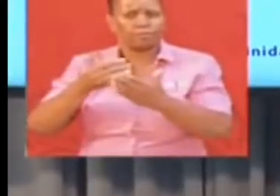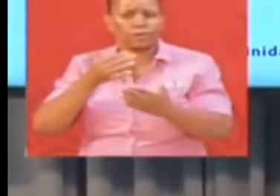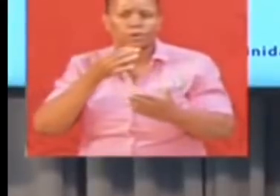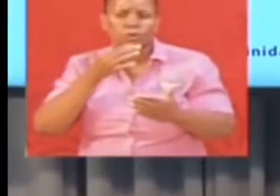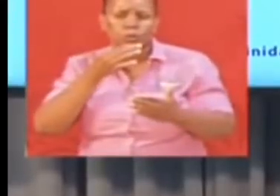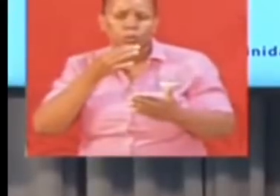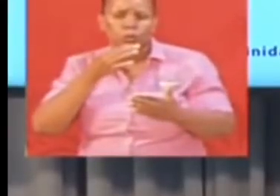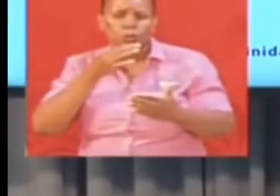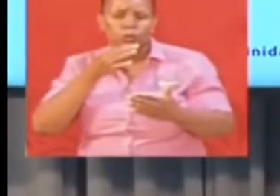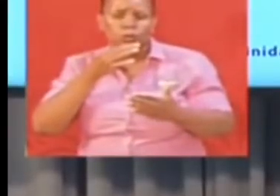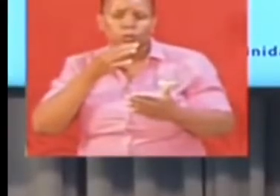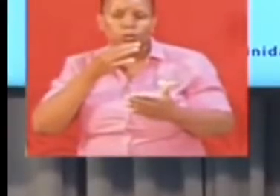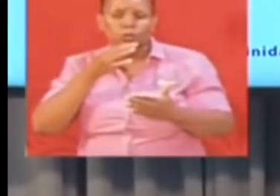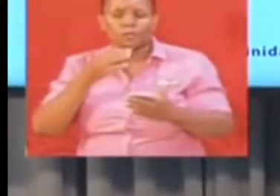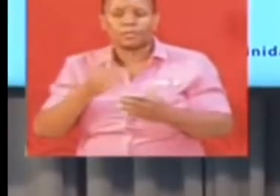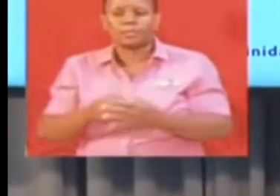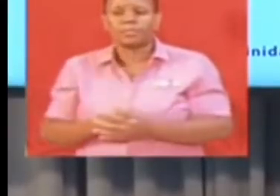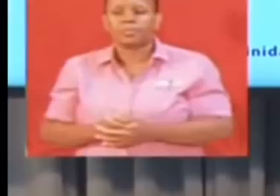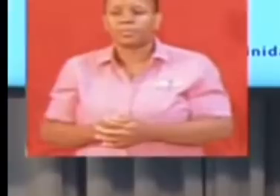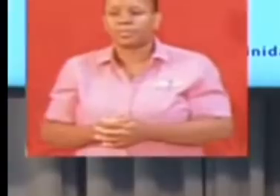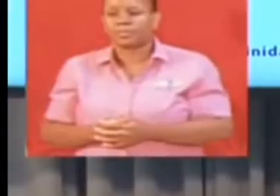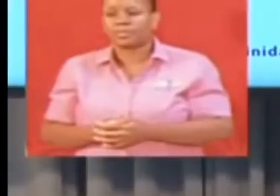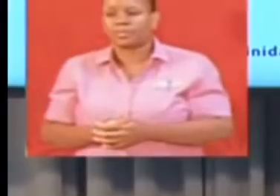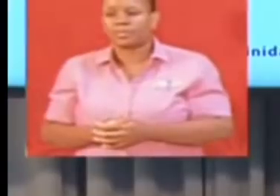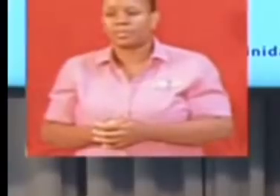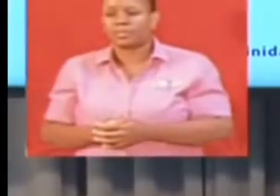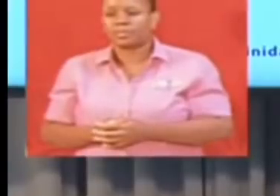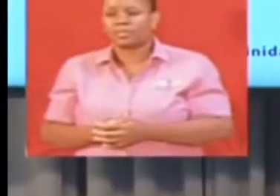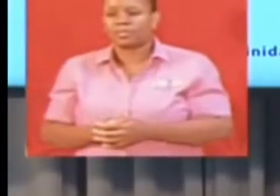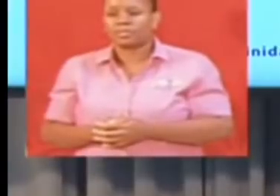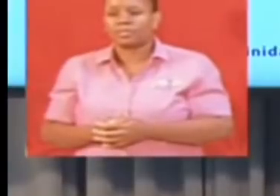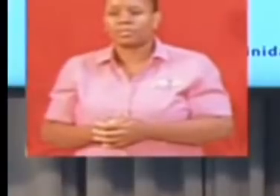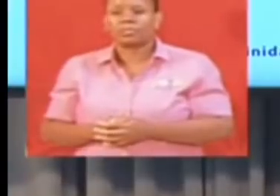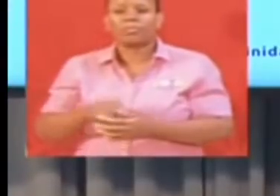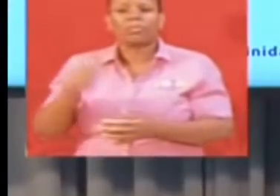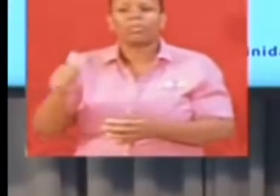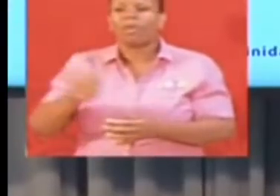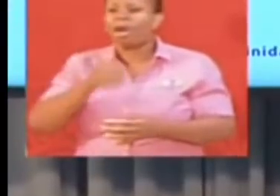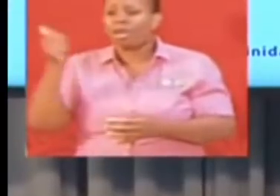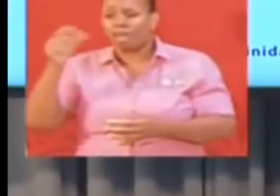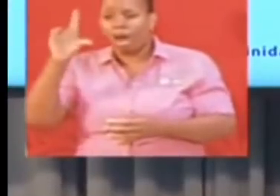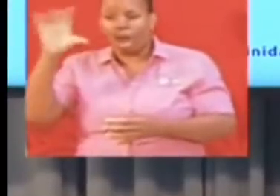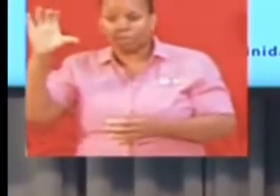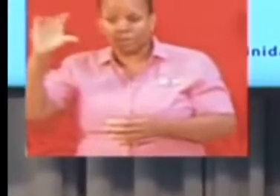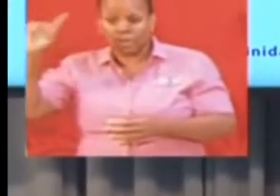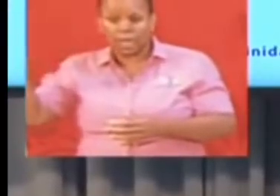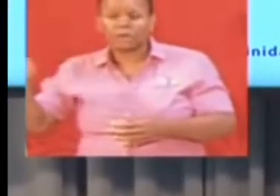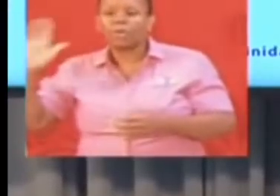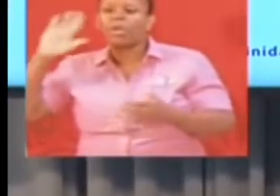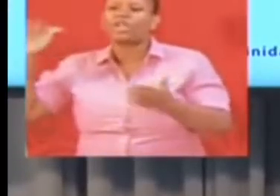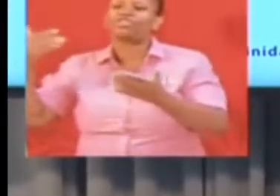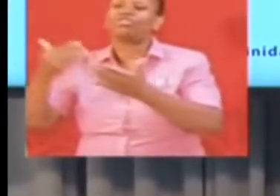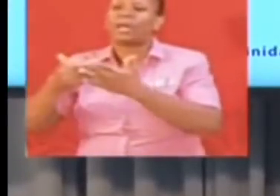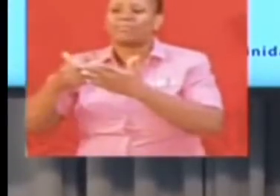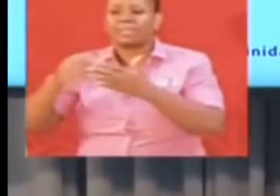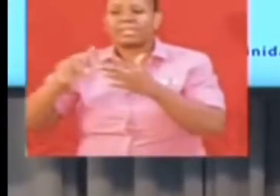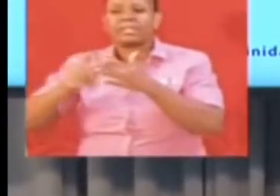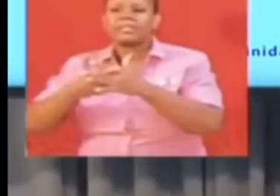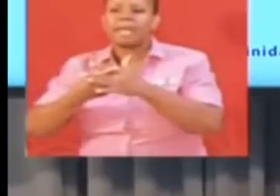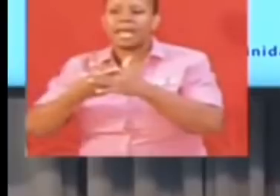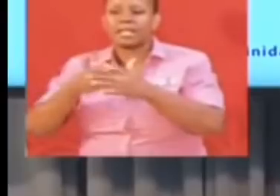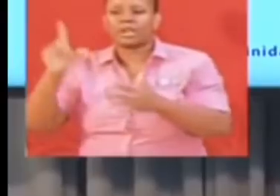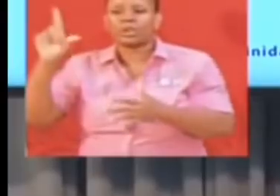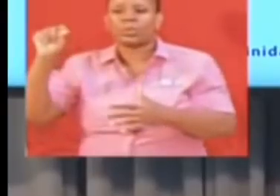in at the start of 2021. Let me just make one last point, because this is something we always get every